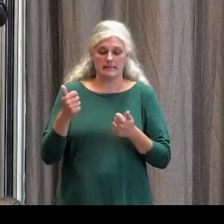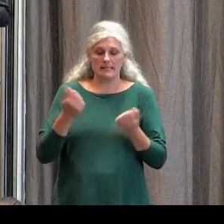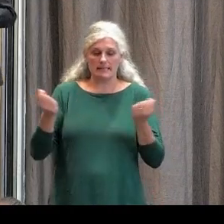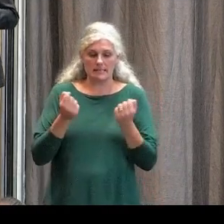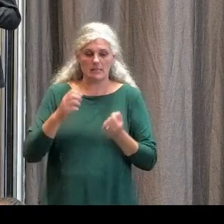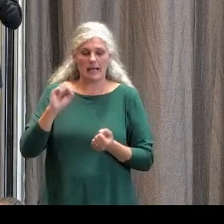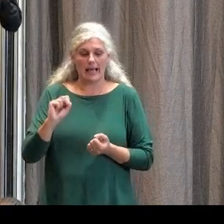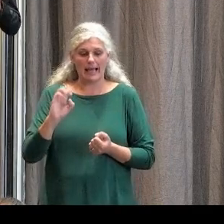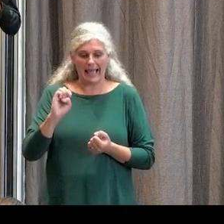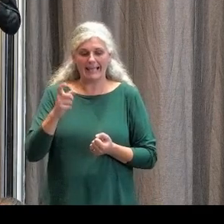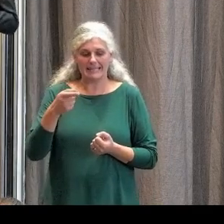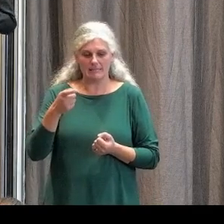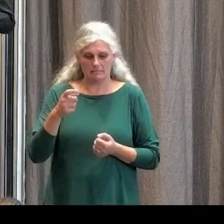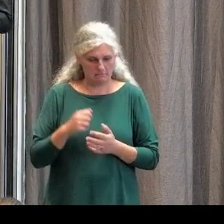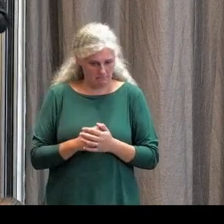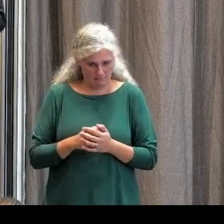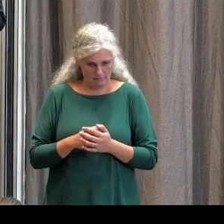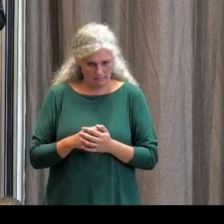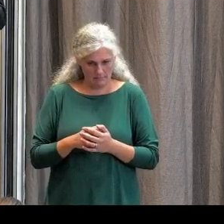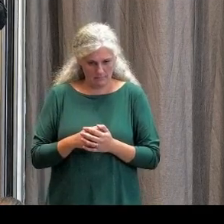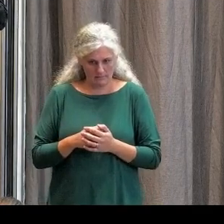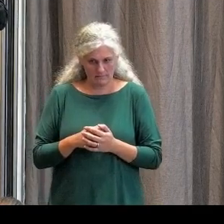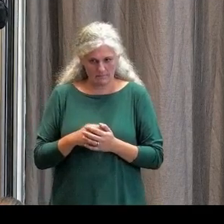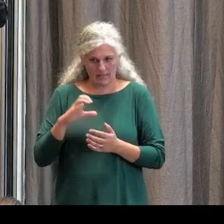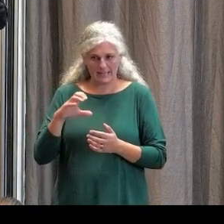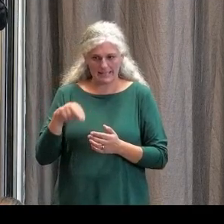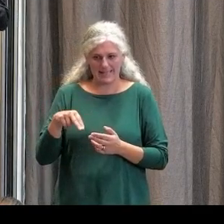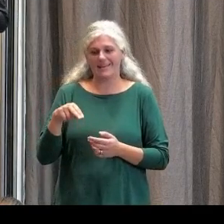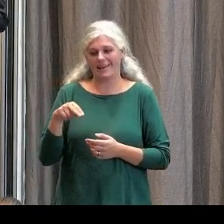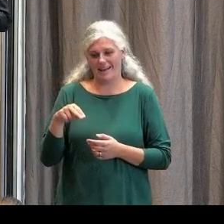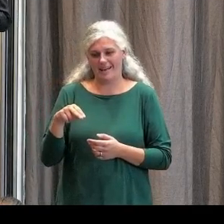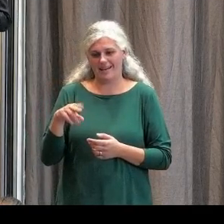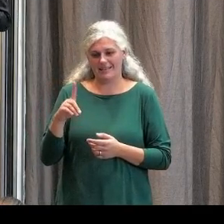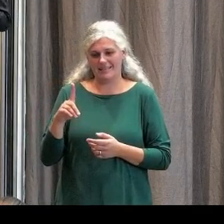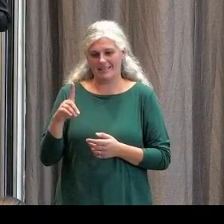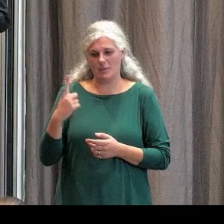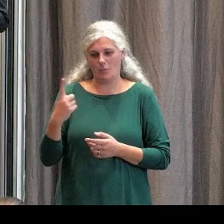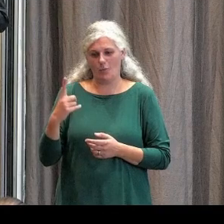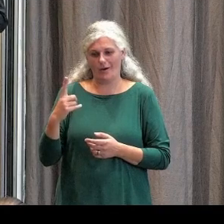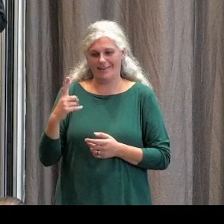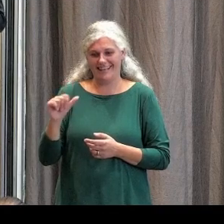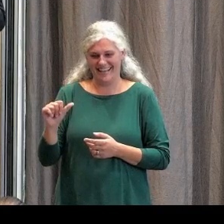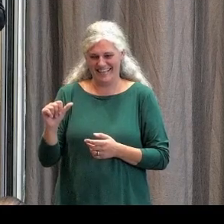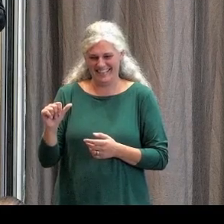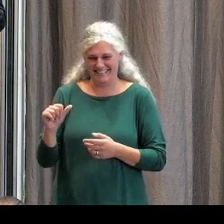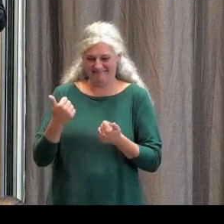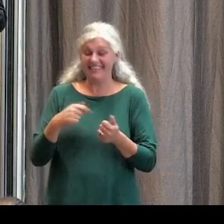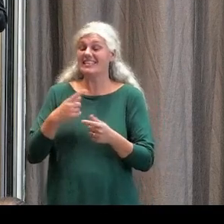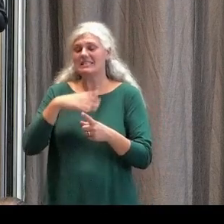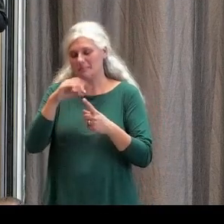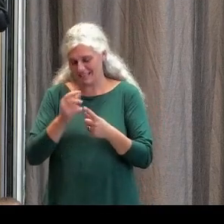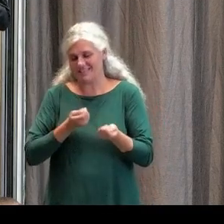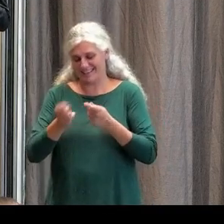SCN1A gene. So this particular gene therapy in trial basically boosts the amount of that gene being produced within brain